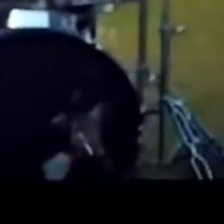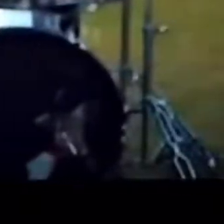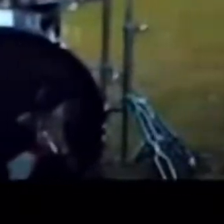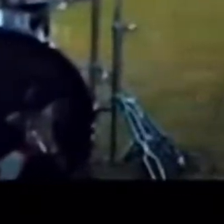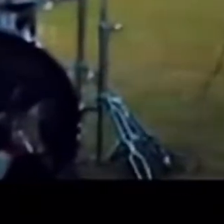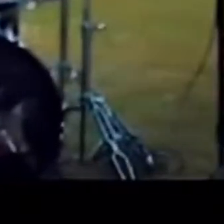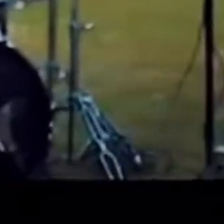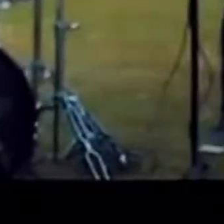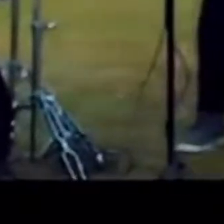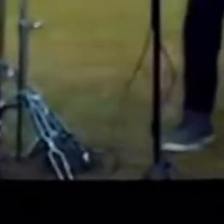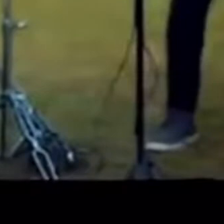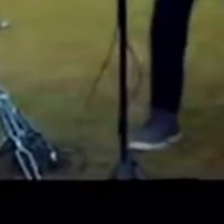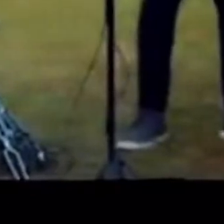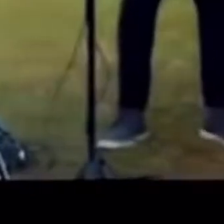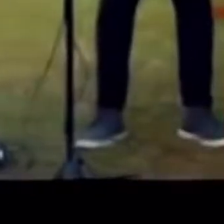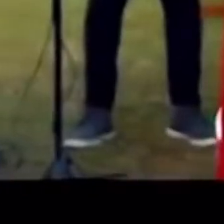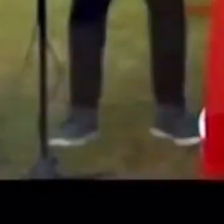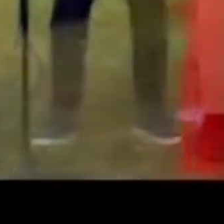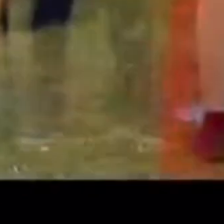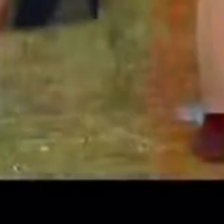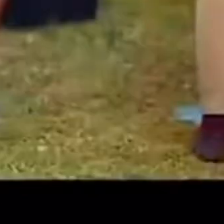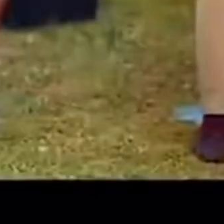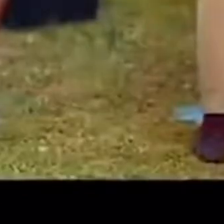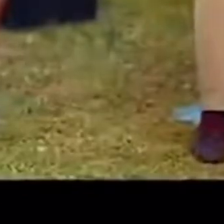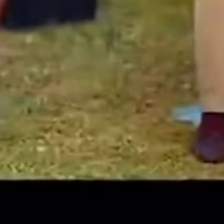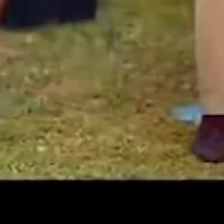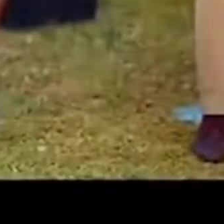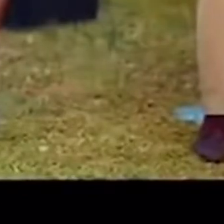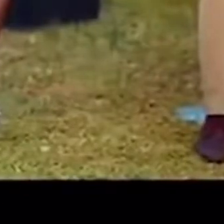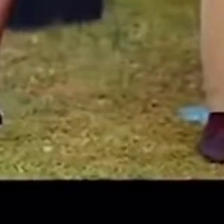makosa yenu bayawe